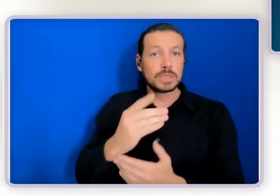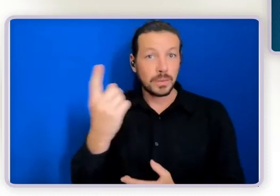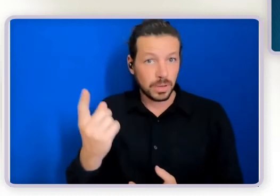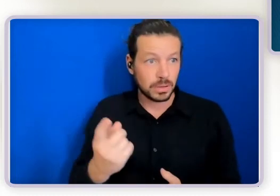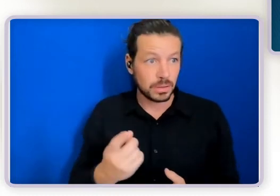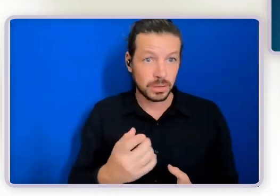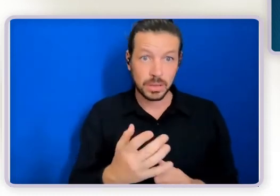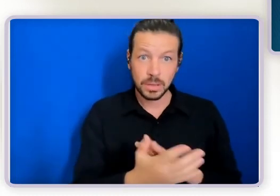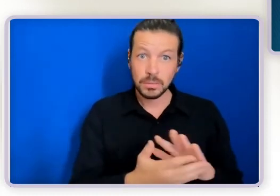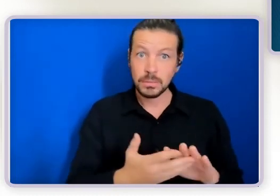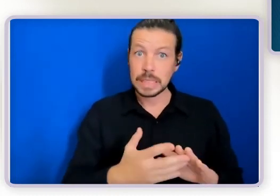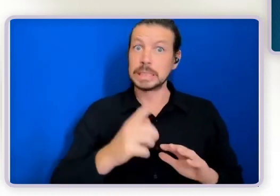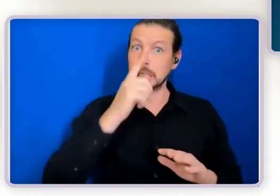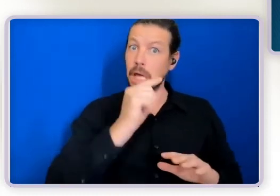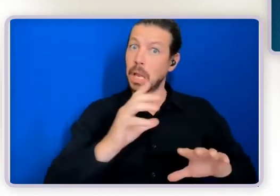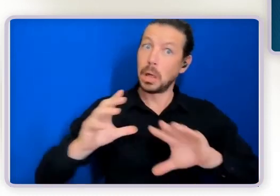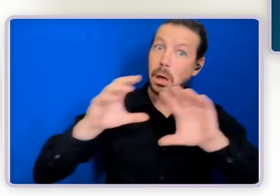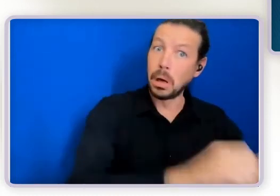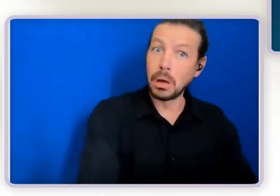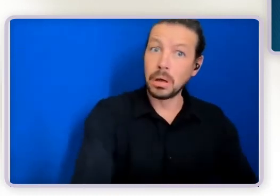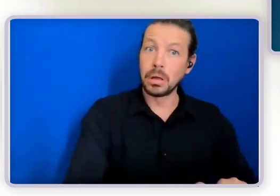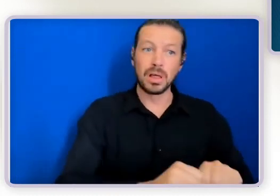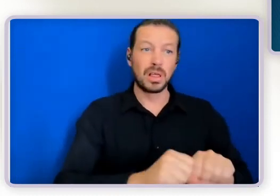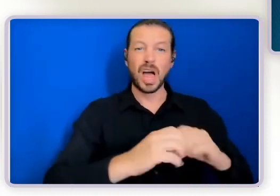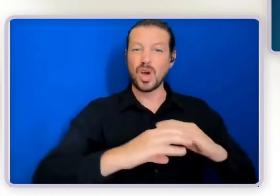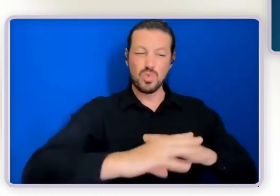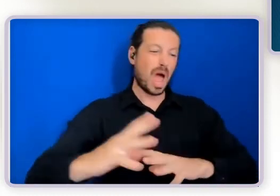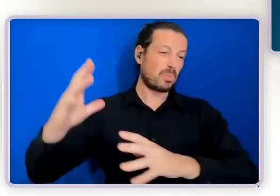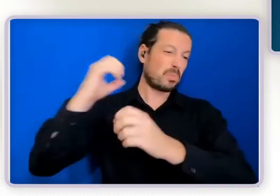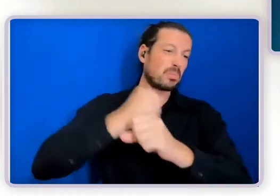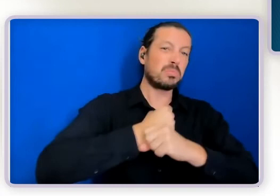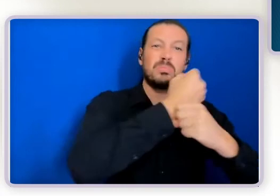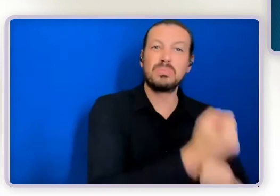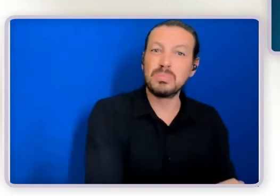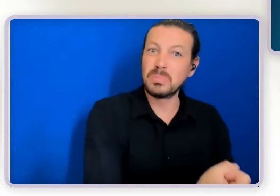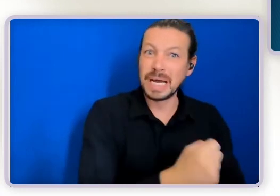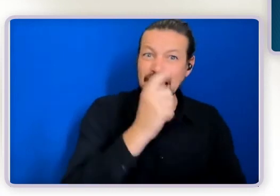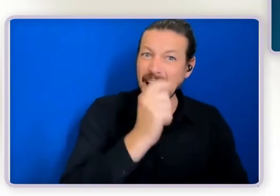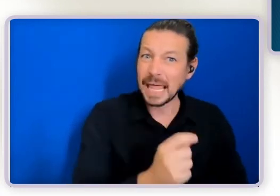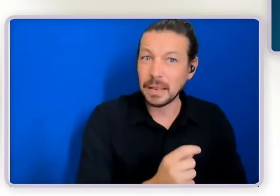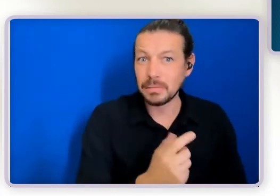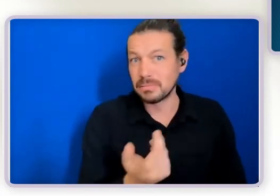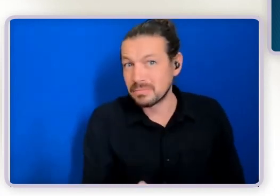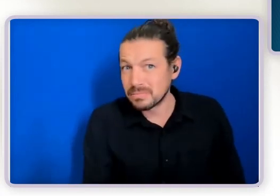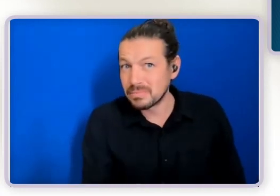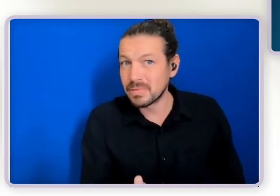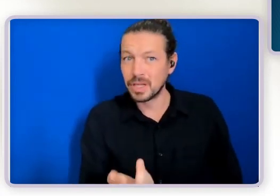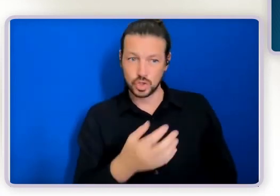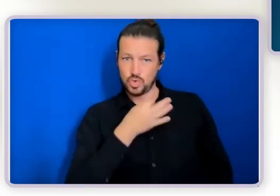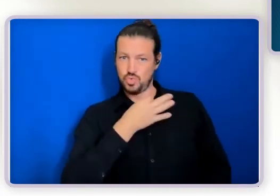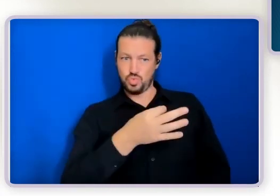harm to throw them on the ground? So all you've got here is a lot